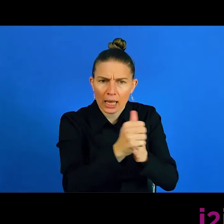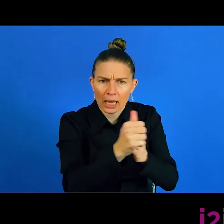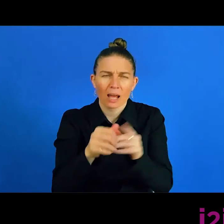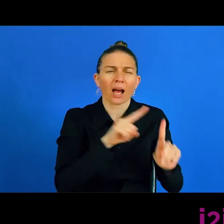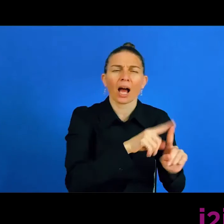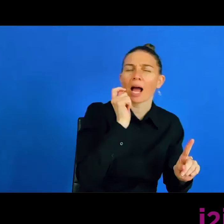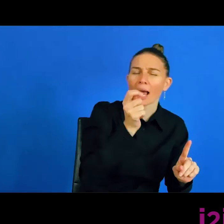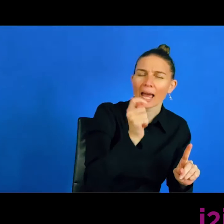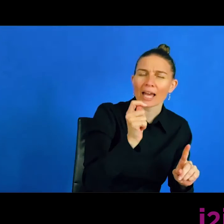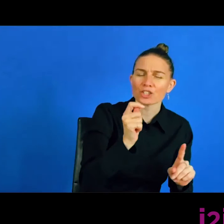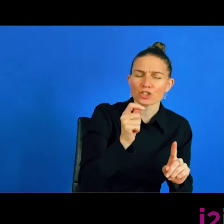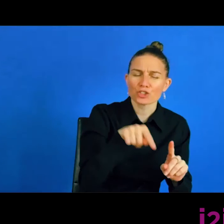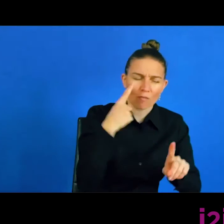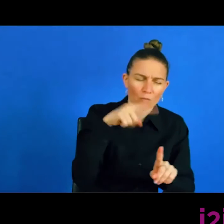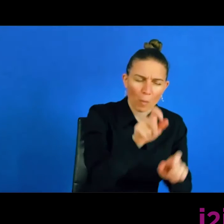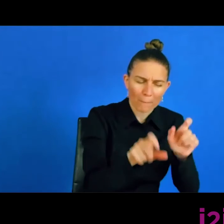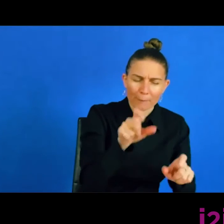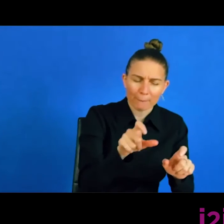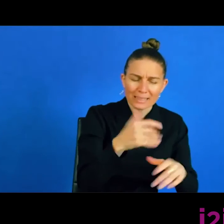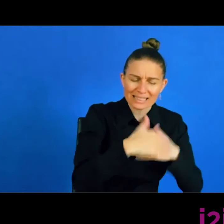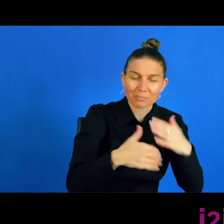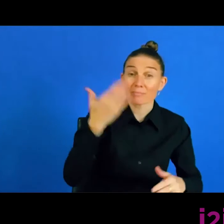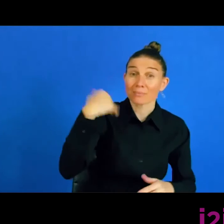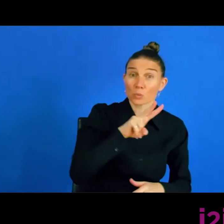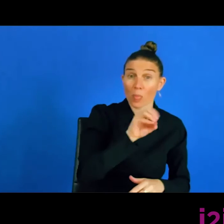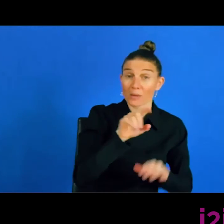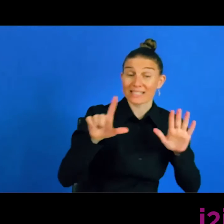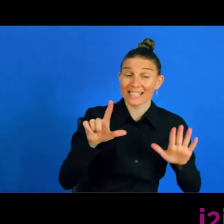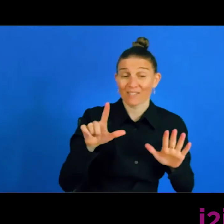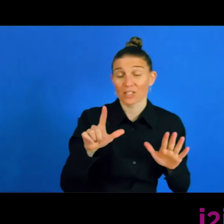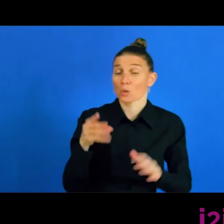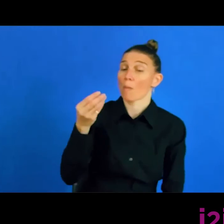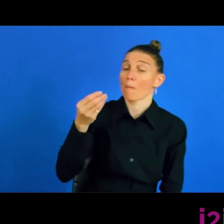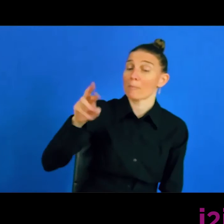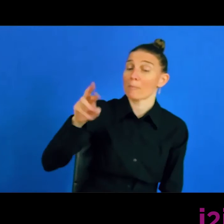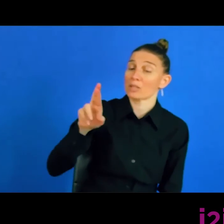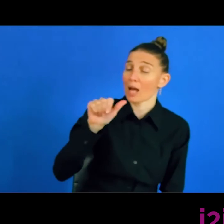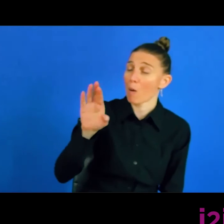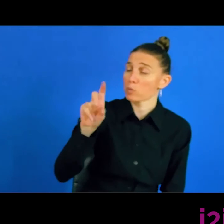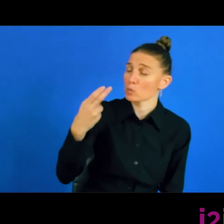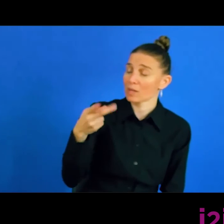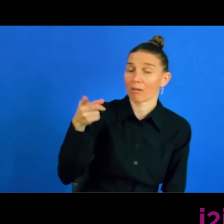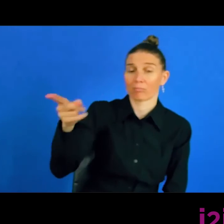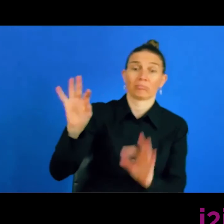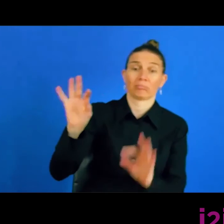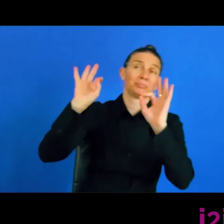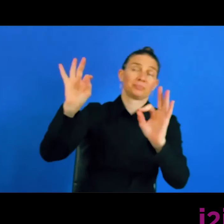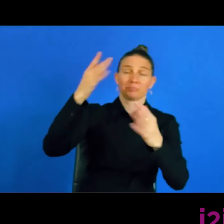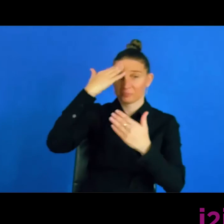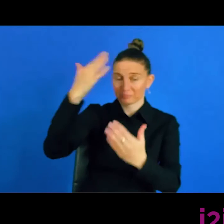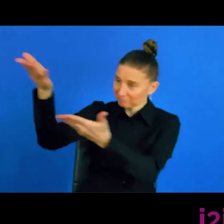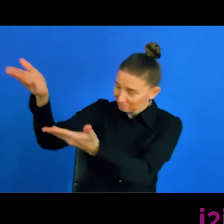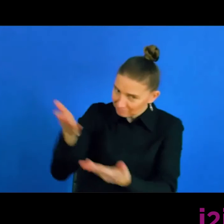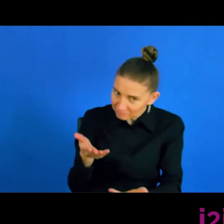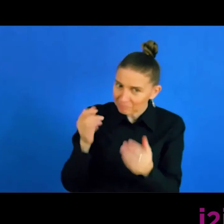for persons with disability in 2007. So, Mr. Obudu, can I invite you to share Kenya's experience of putting in place systems